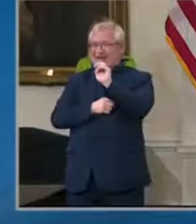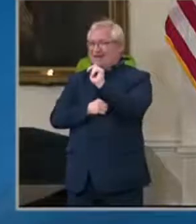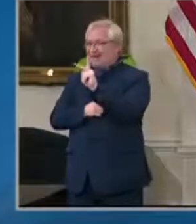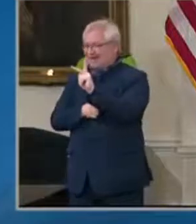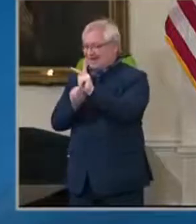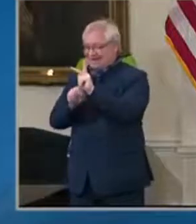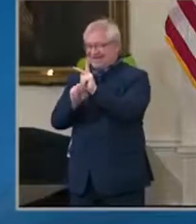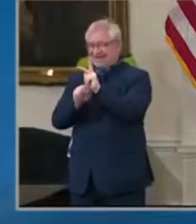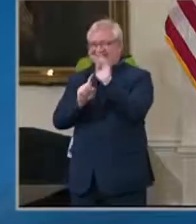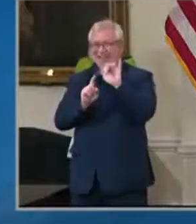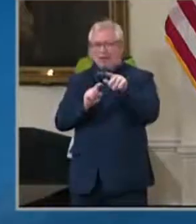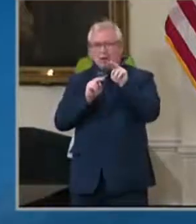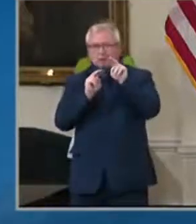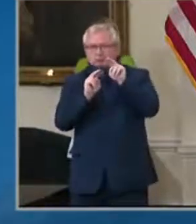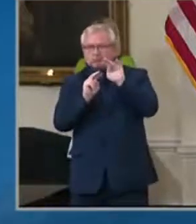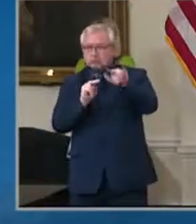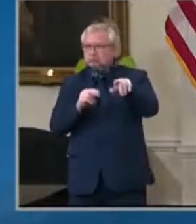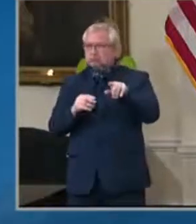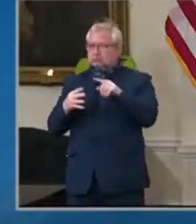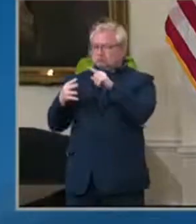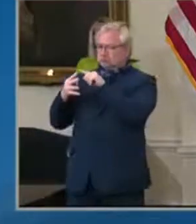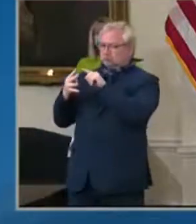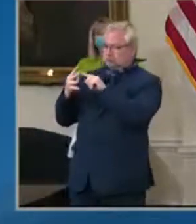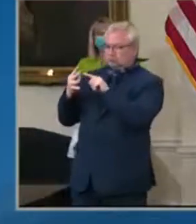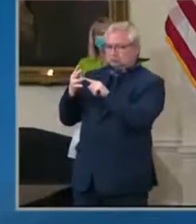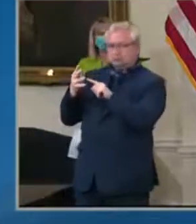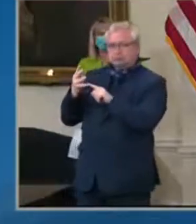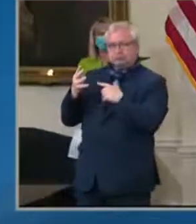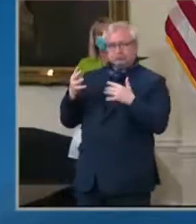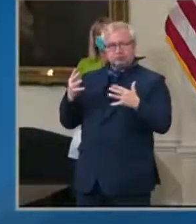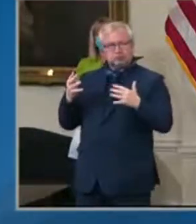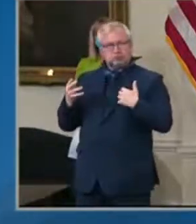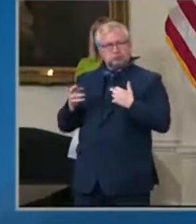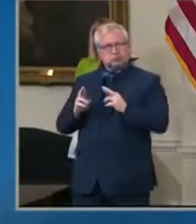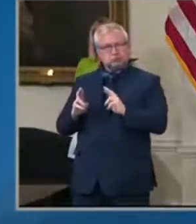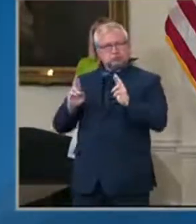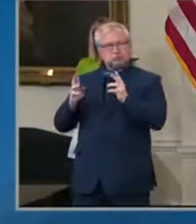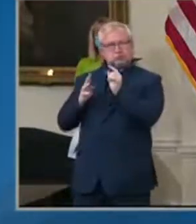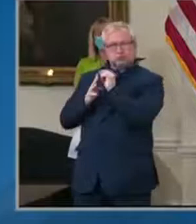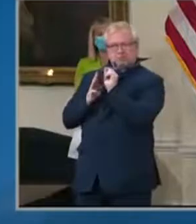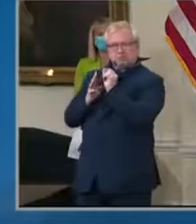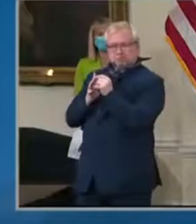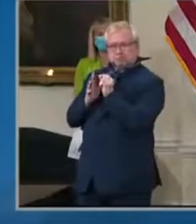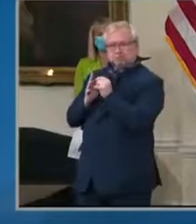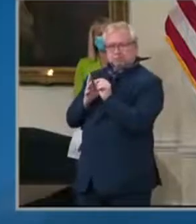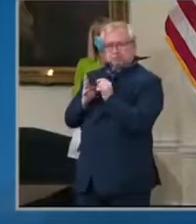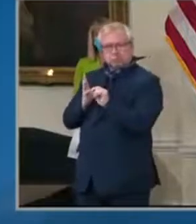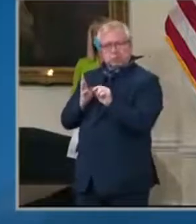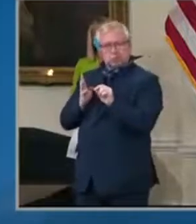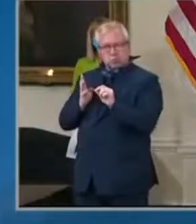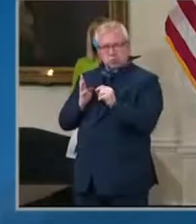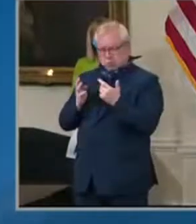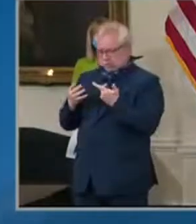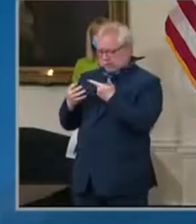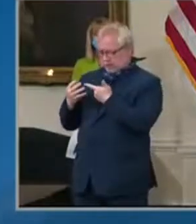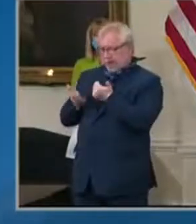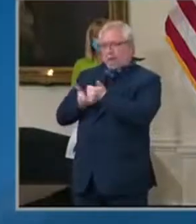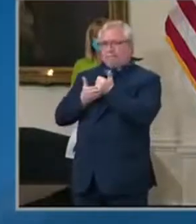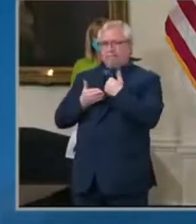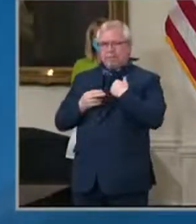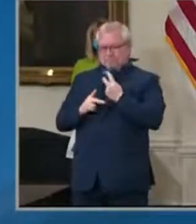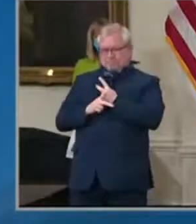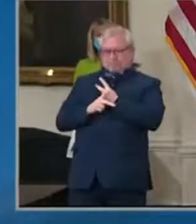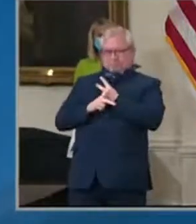pillars in place gives us the public health infrastructure to try to attack this virus